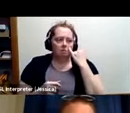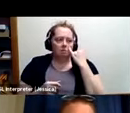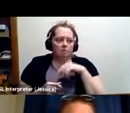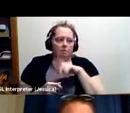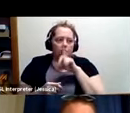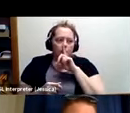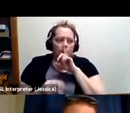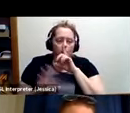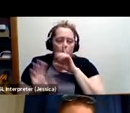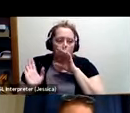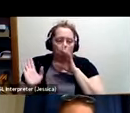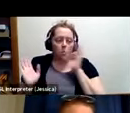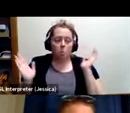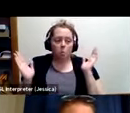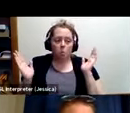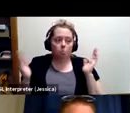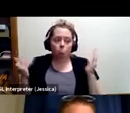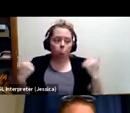parental anything.